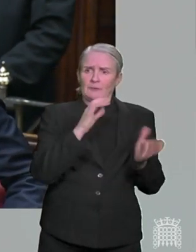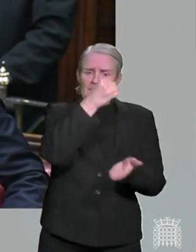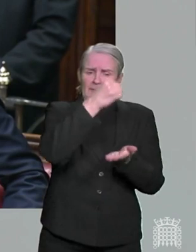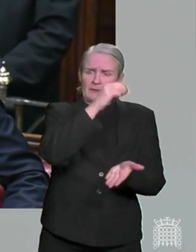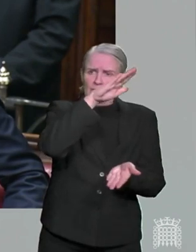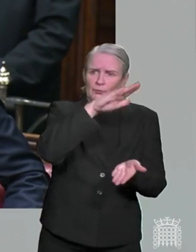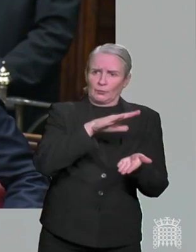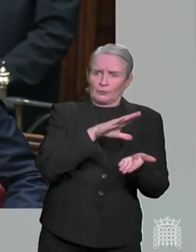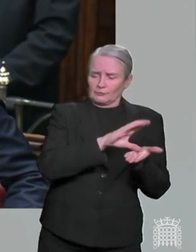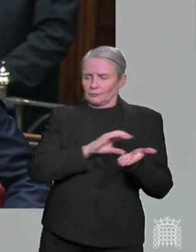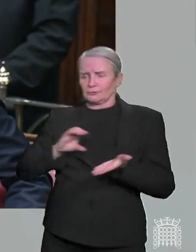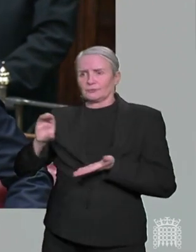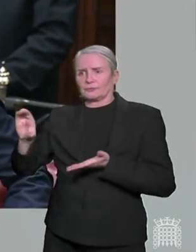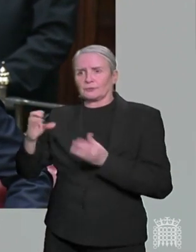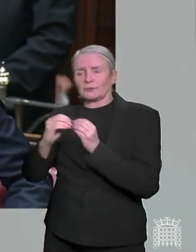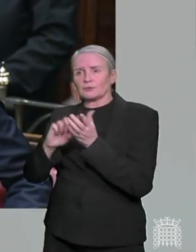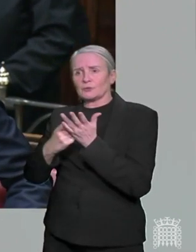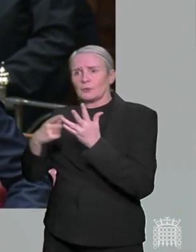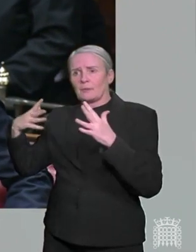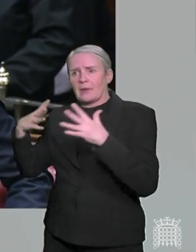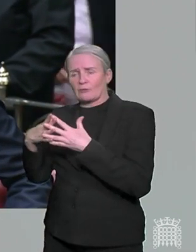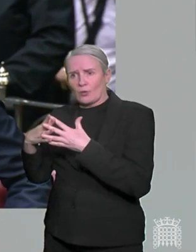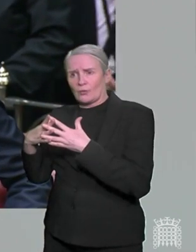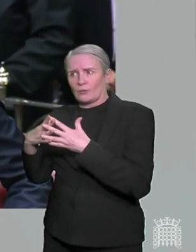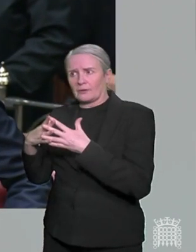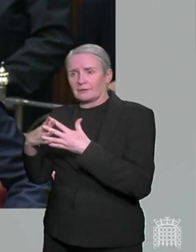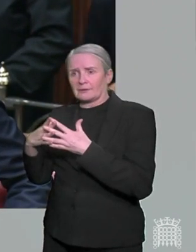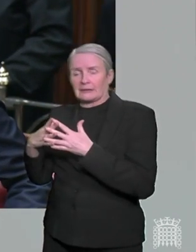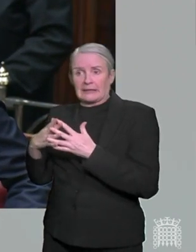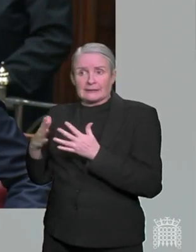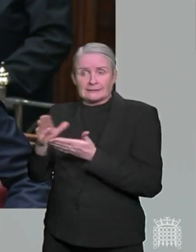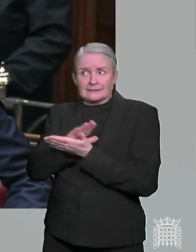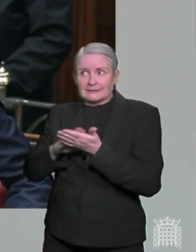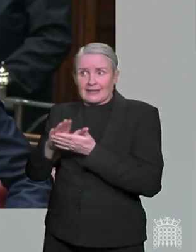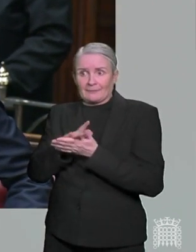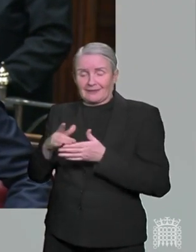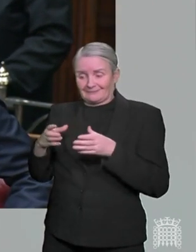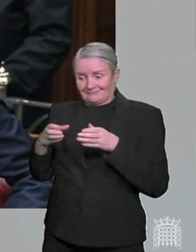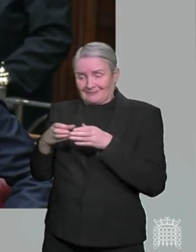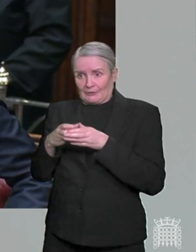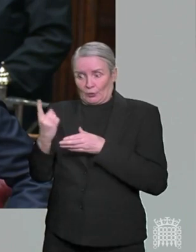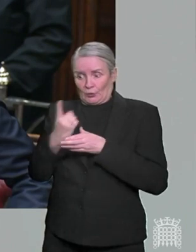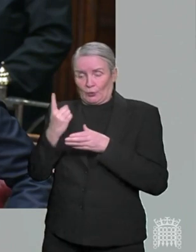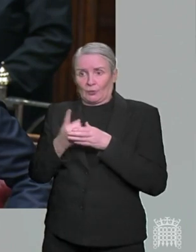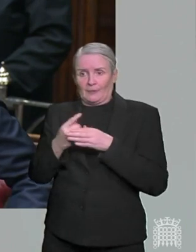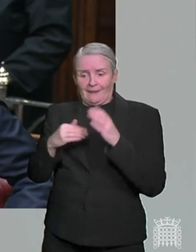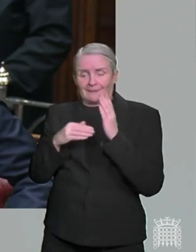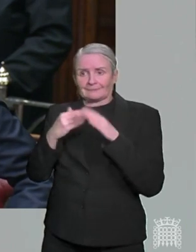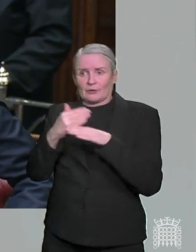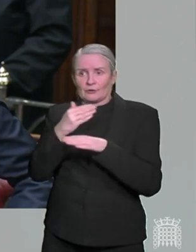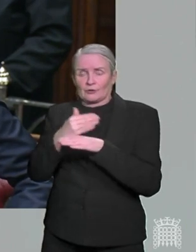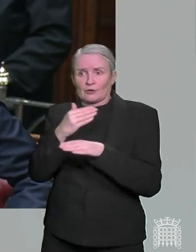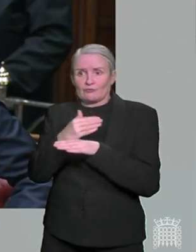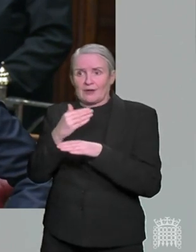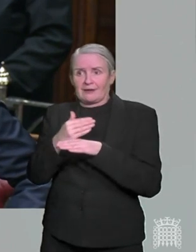leakage of our own very small supply of very highly qualified people whose career paths they would rather follow